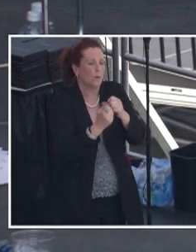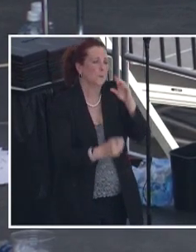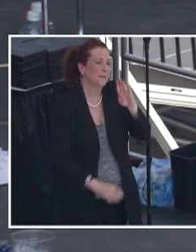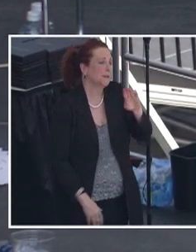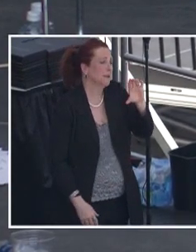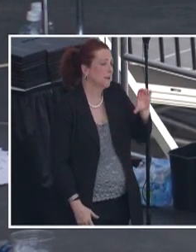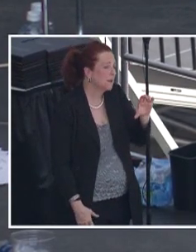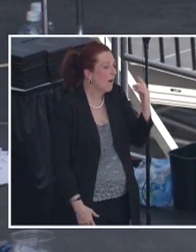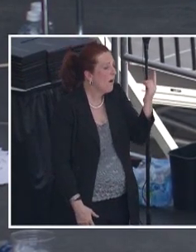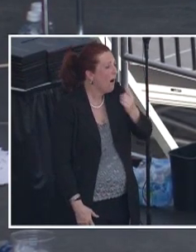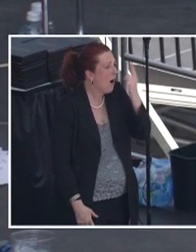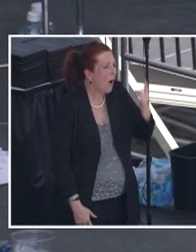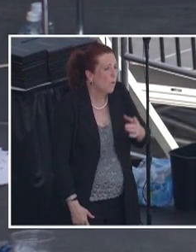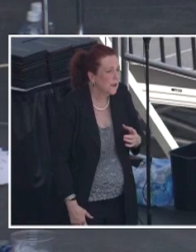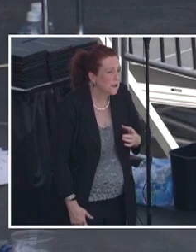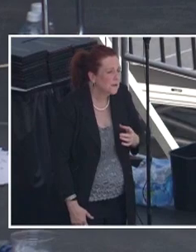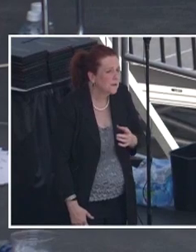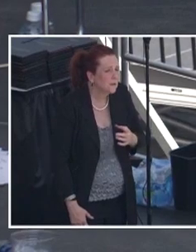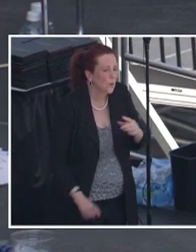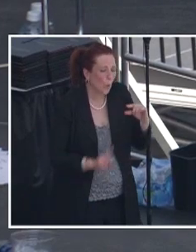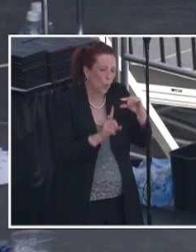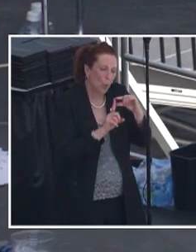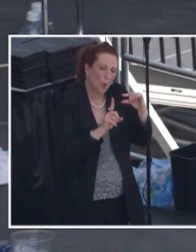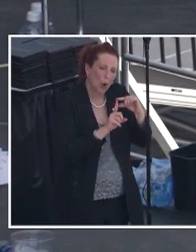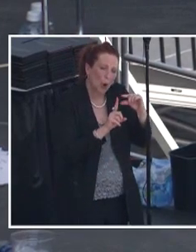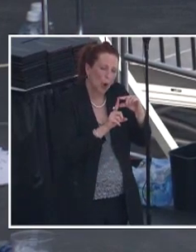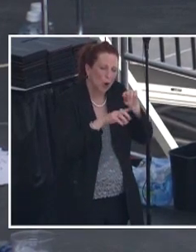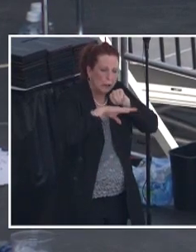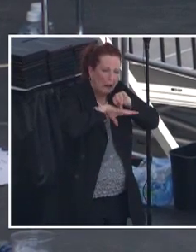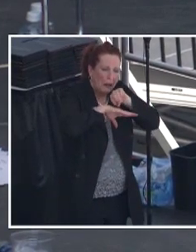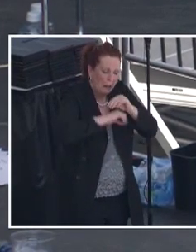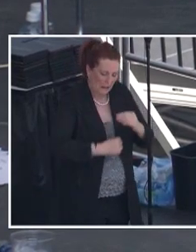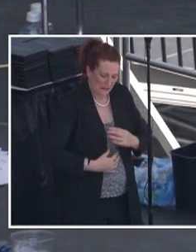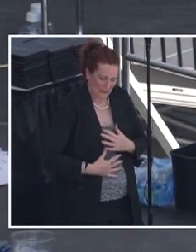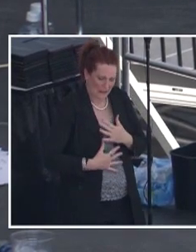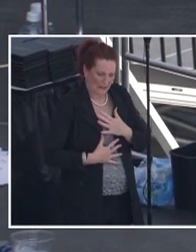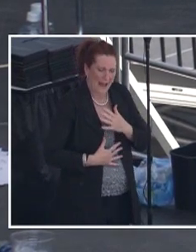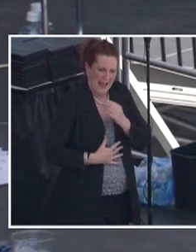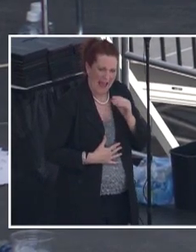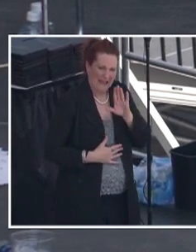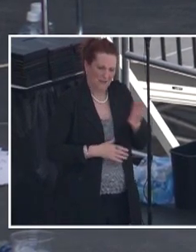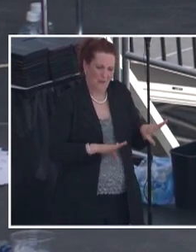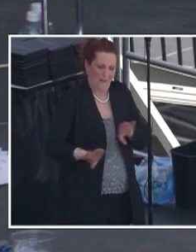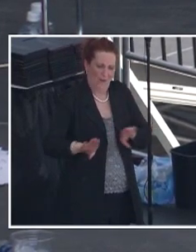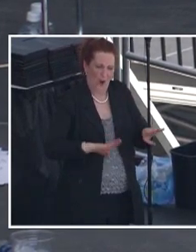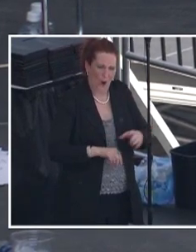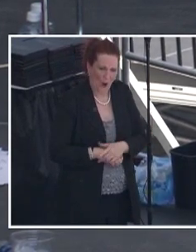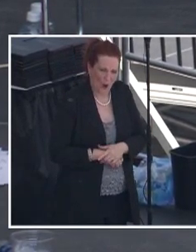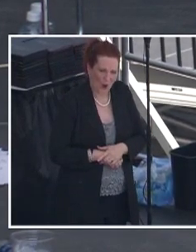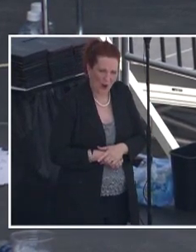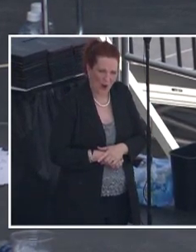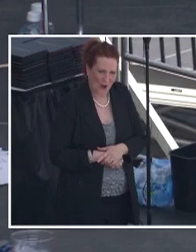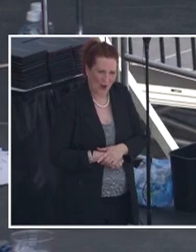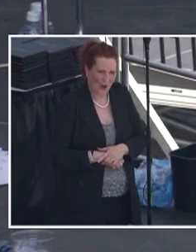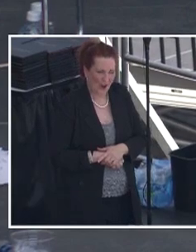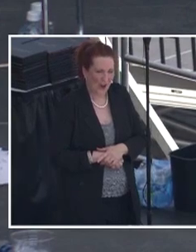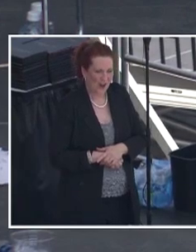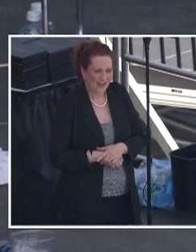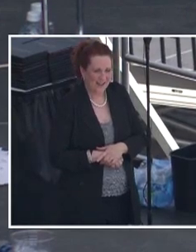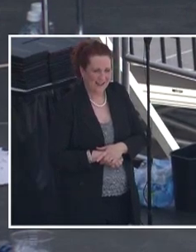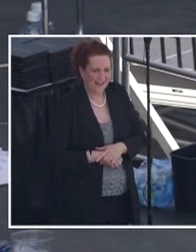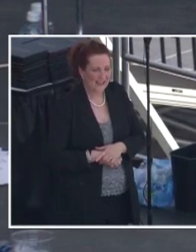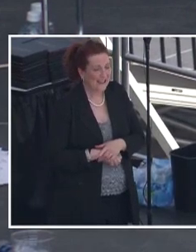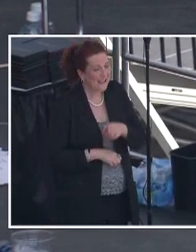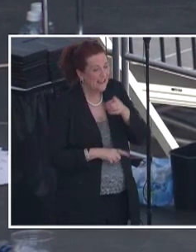not just with his words, but with his actions. He has dedicated resources that